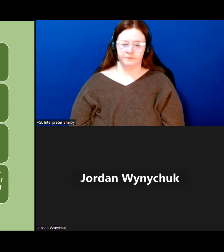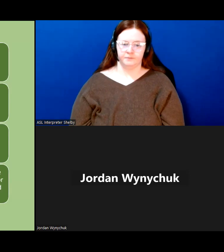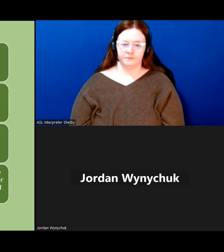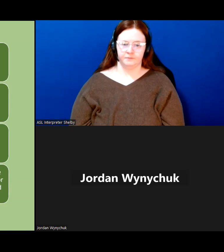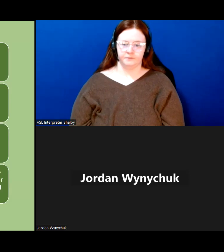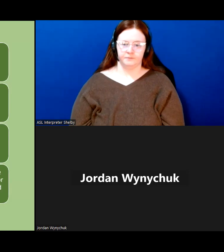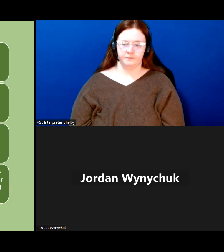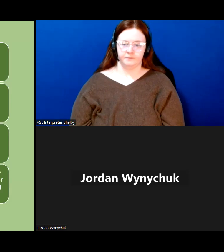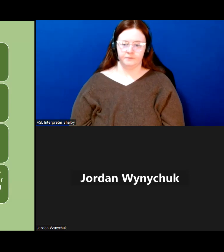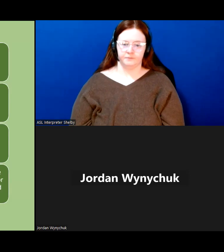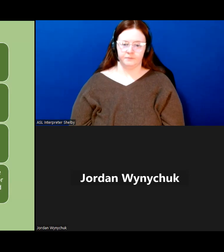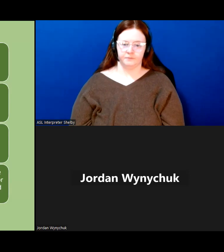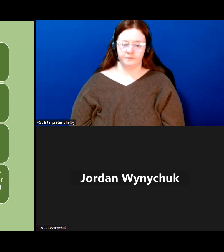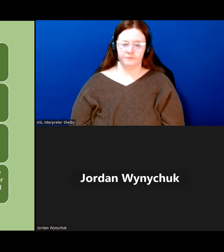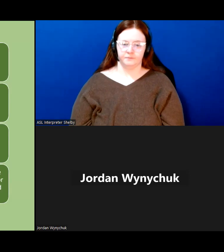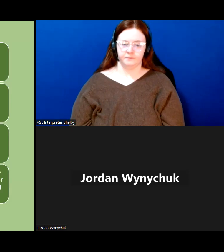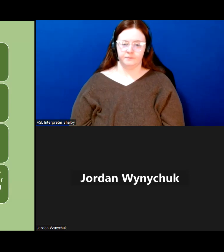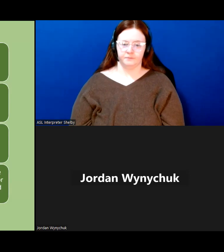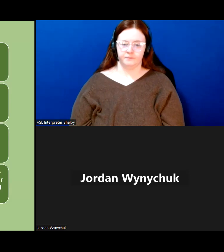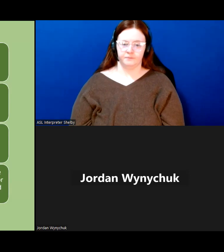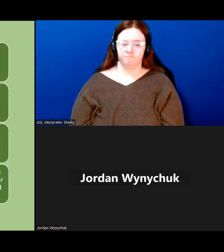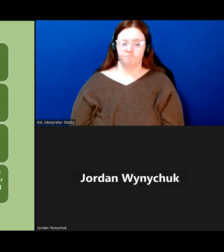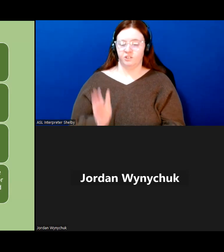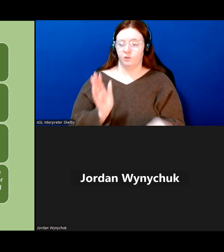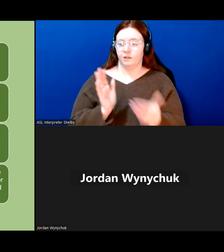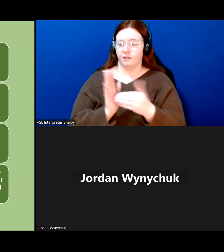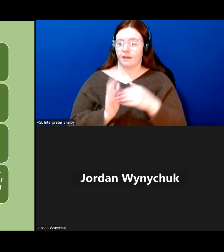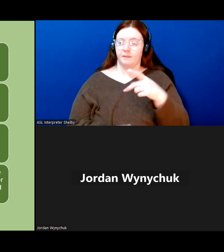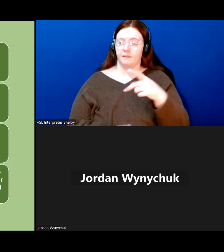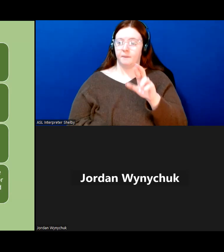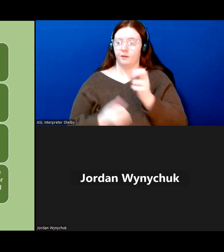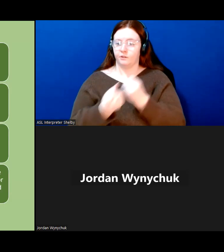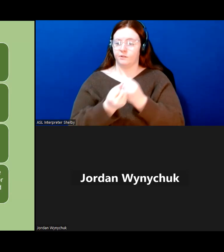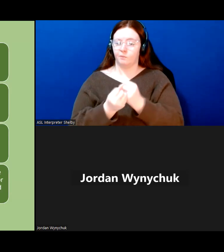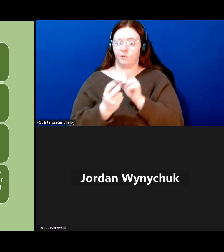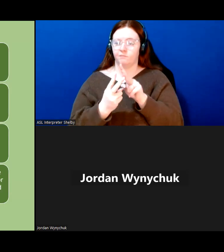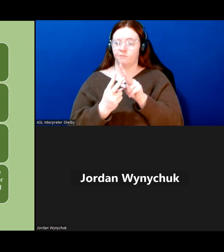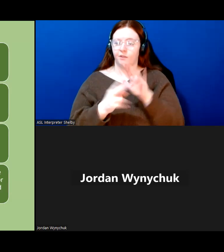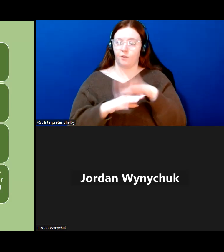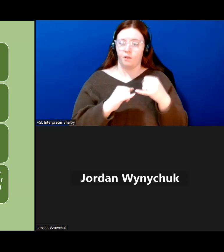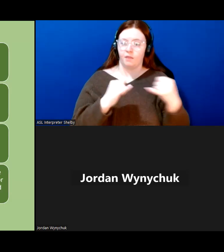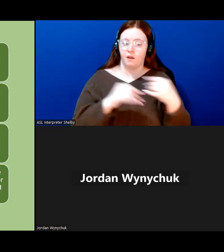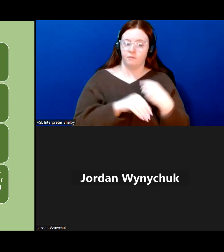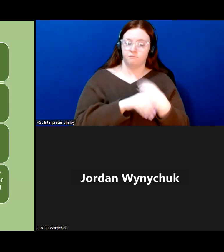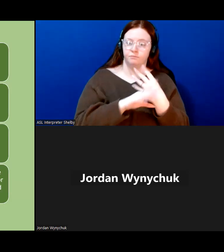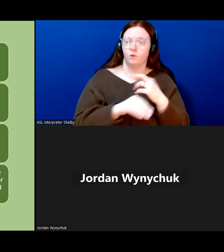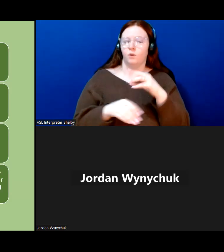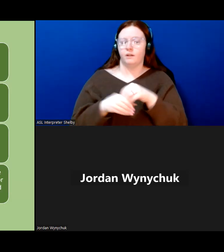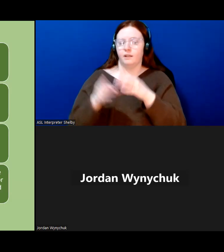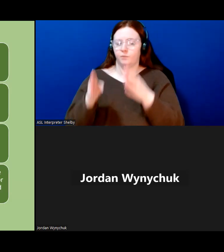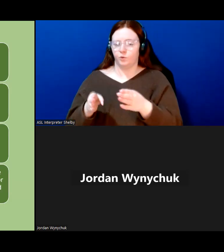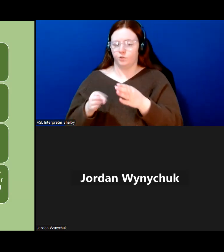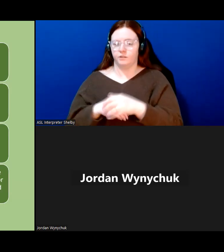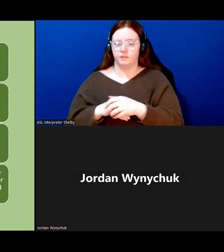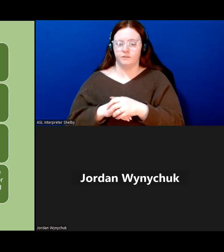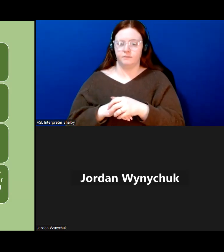And again, online or in-person peer support. And the definition for peer